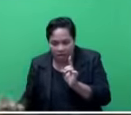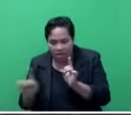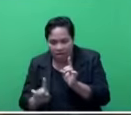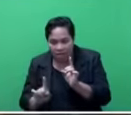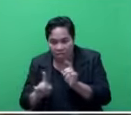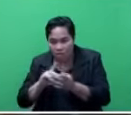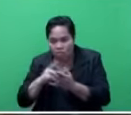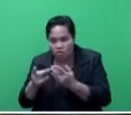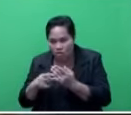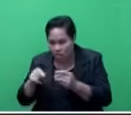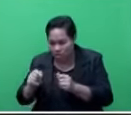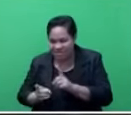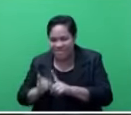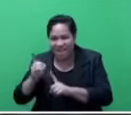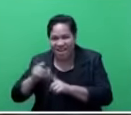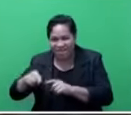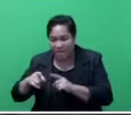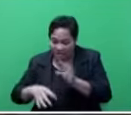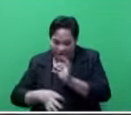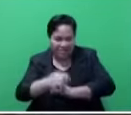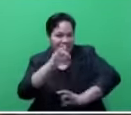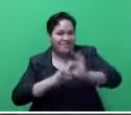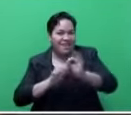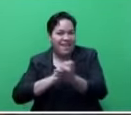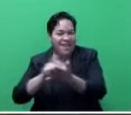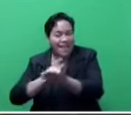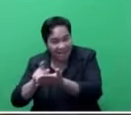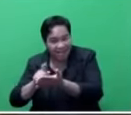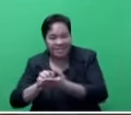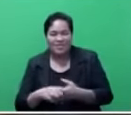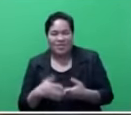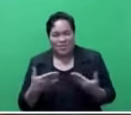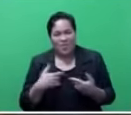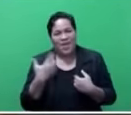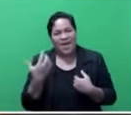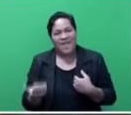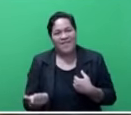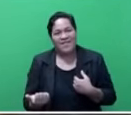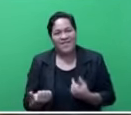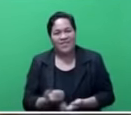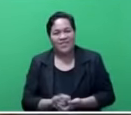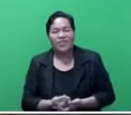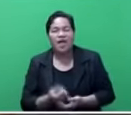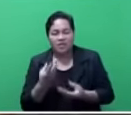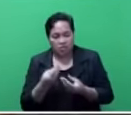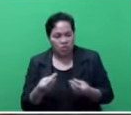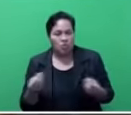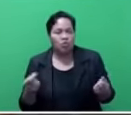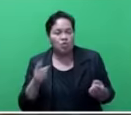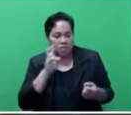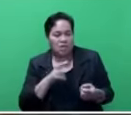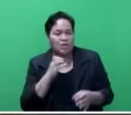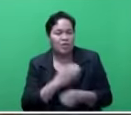a program to develop them so they can take over. So, Mr. Speaker, sir, we have come up with a solution that we see is